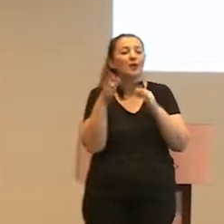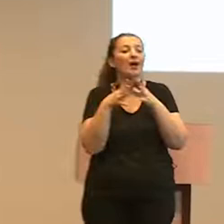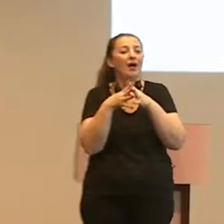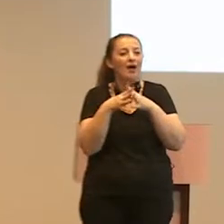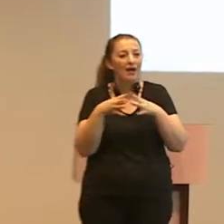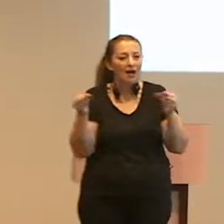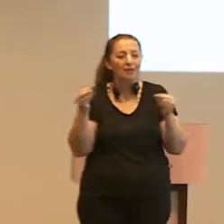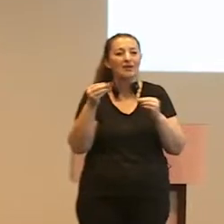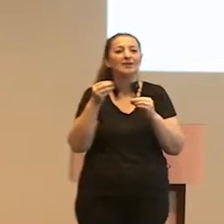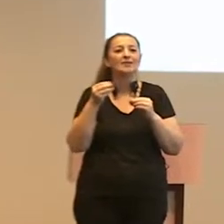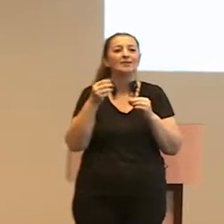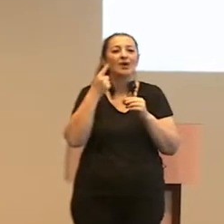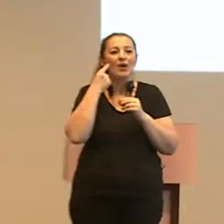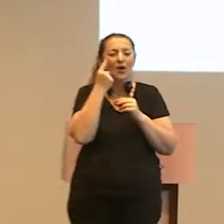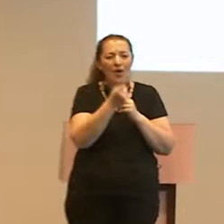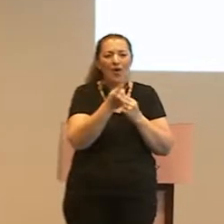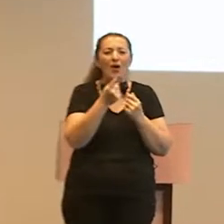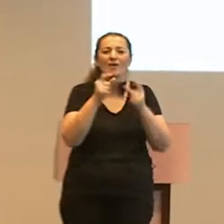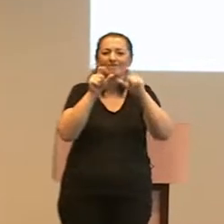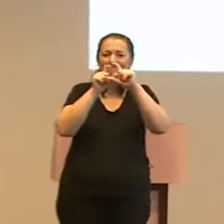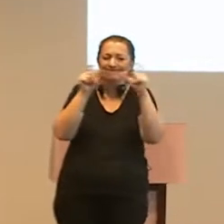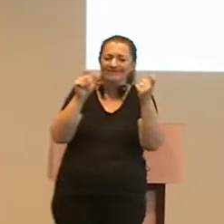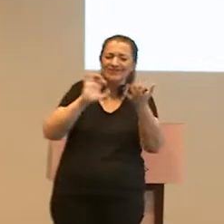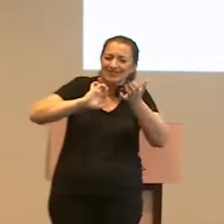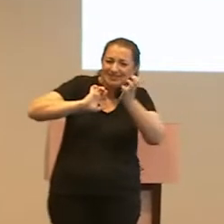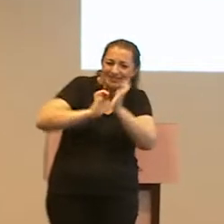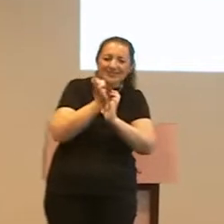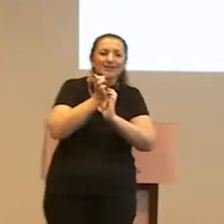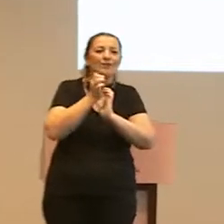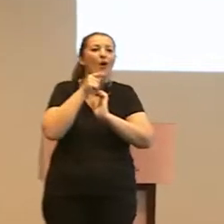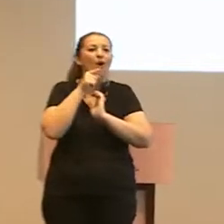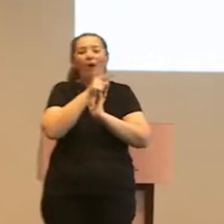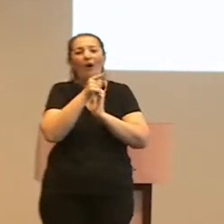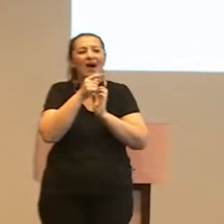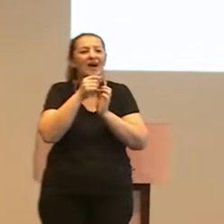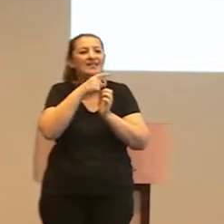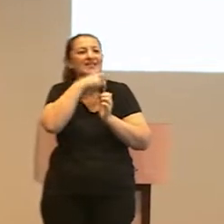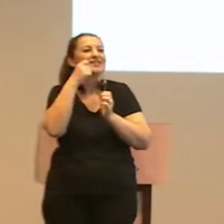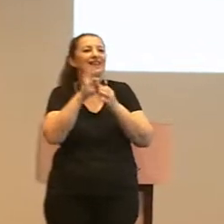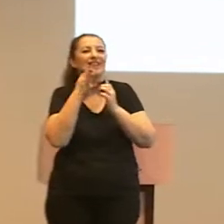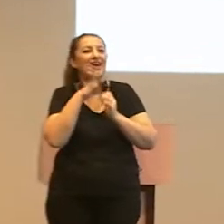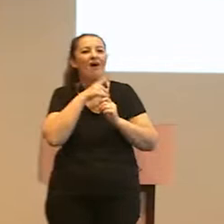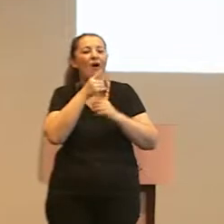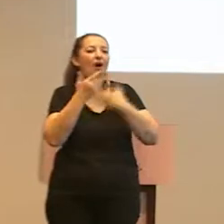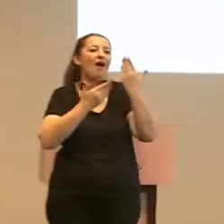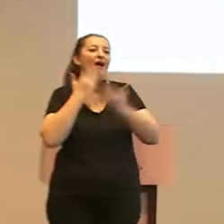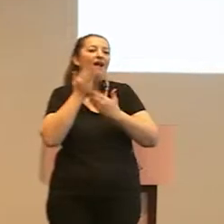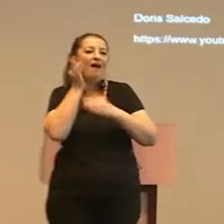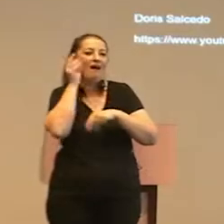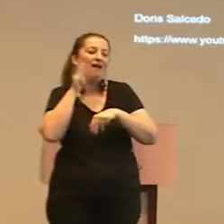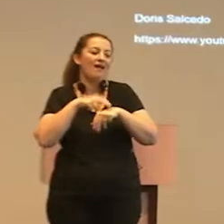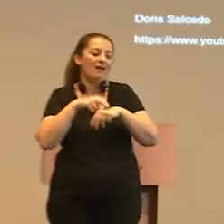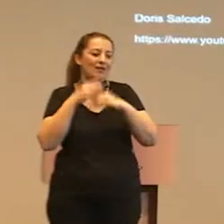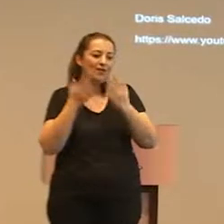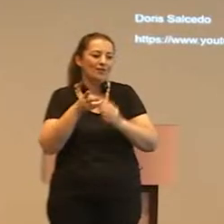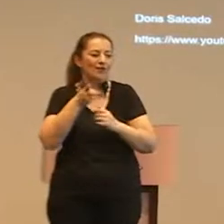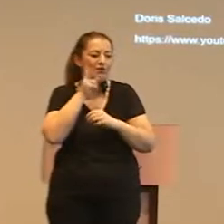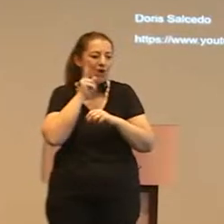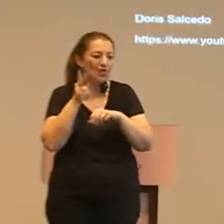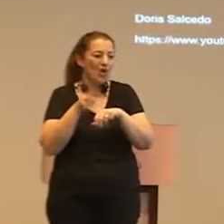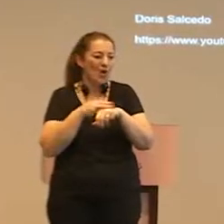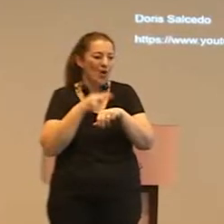and for the new generation they transfer those who were